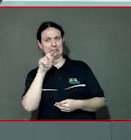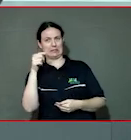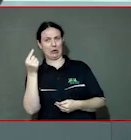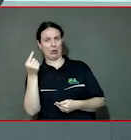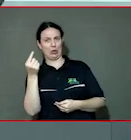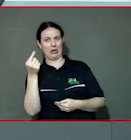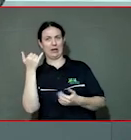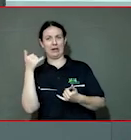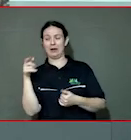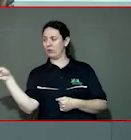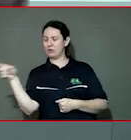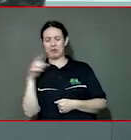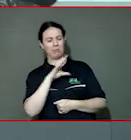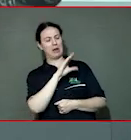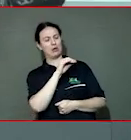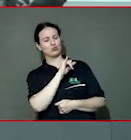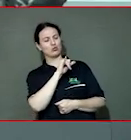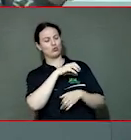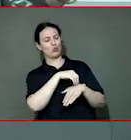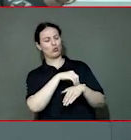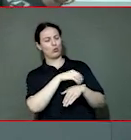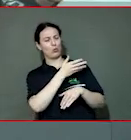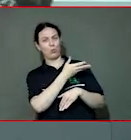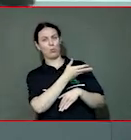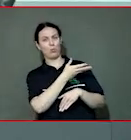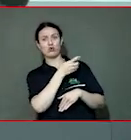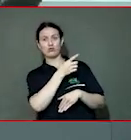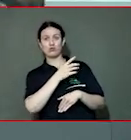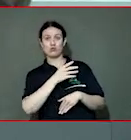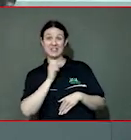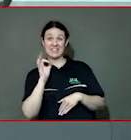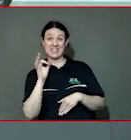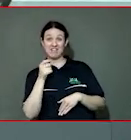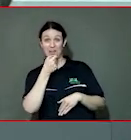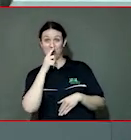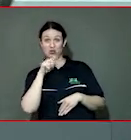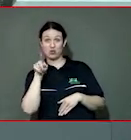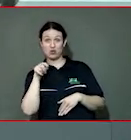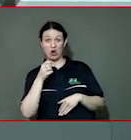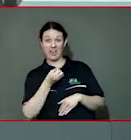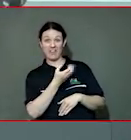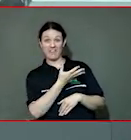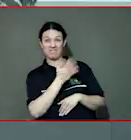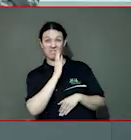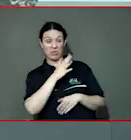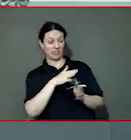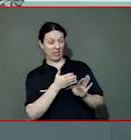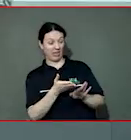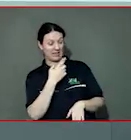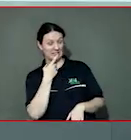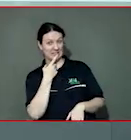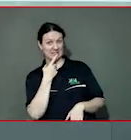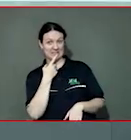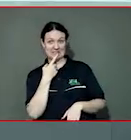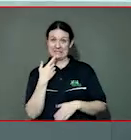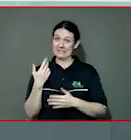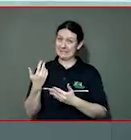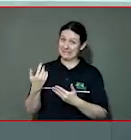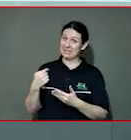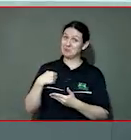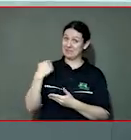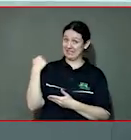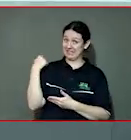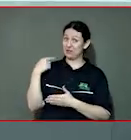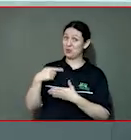bug, then I'm going to die because I don't need the heart medicine. Okay, so that is